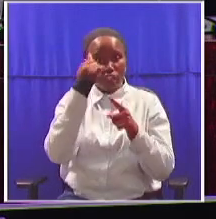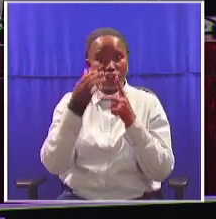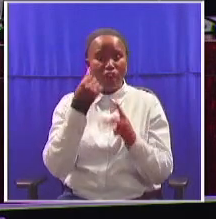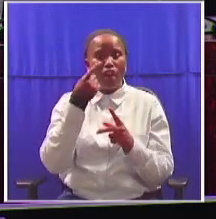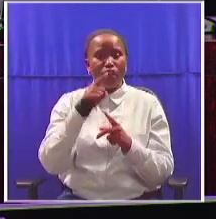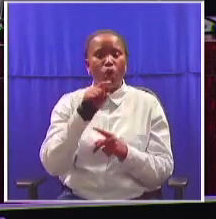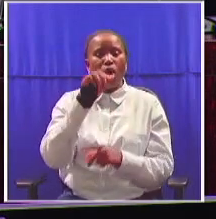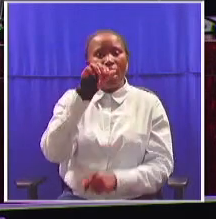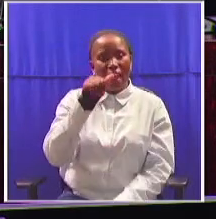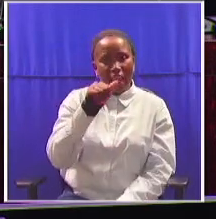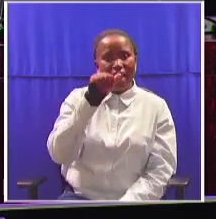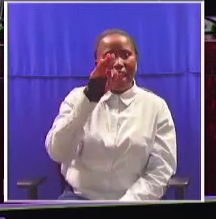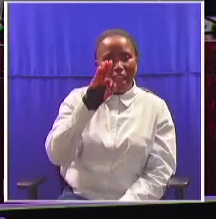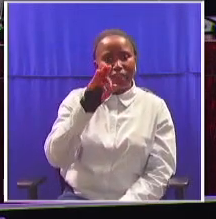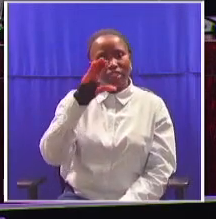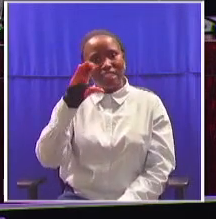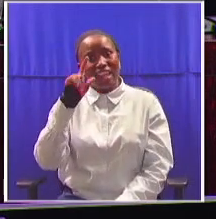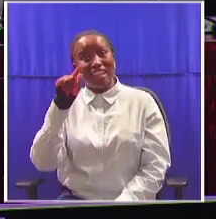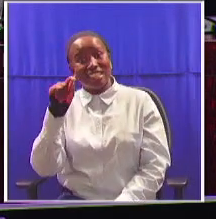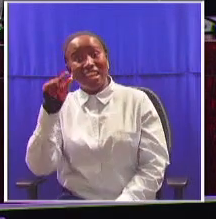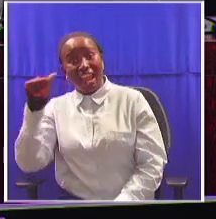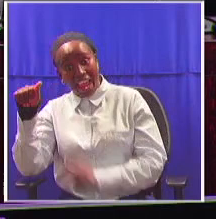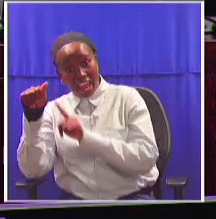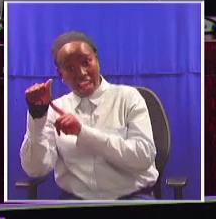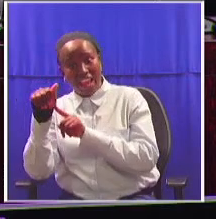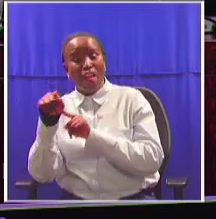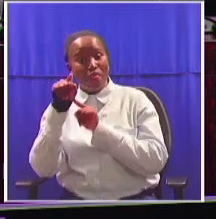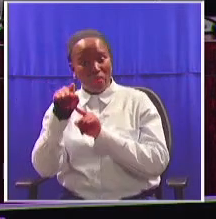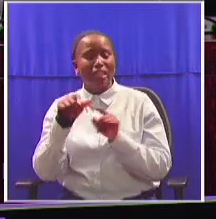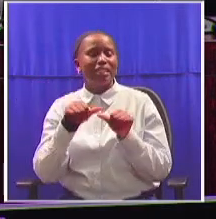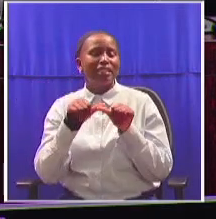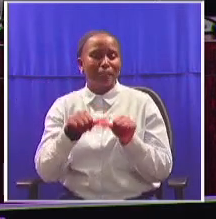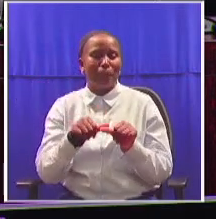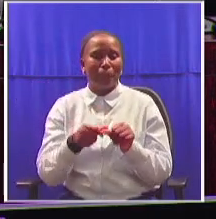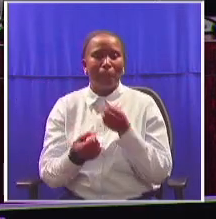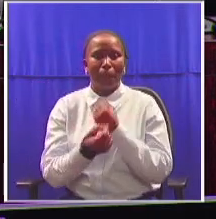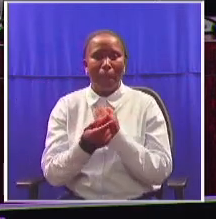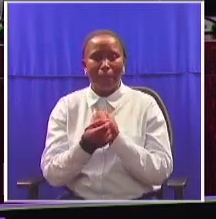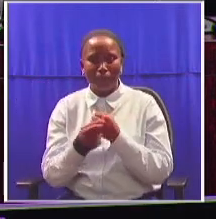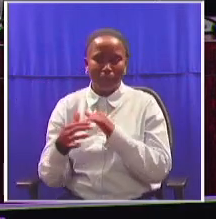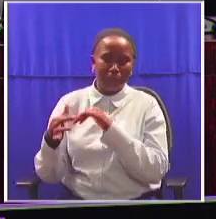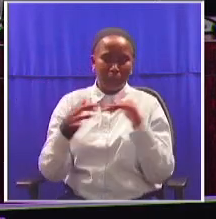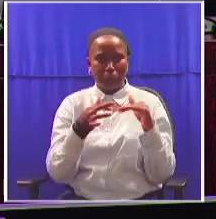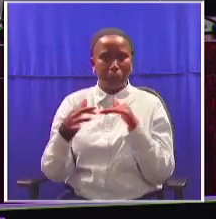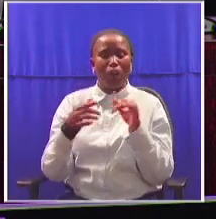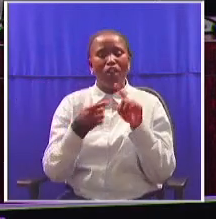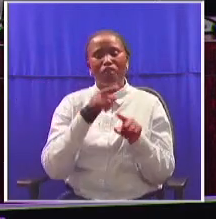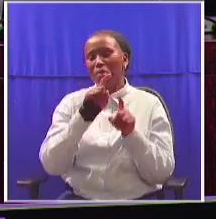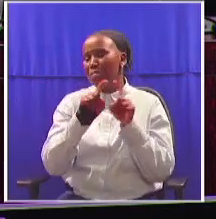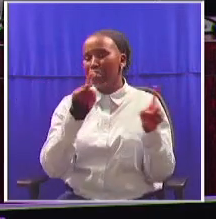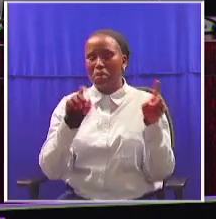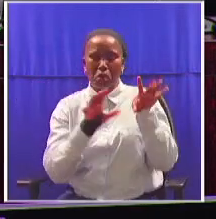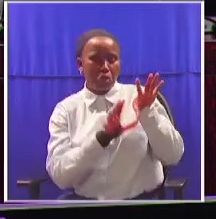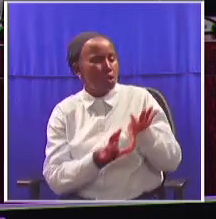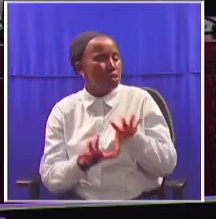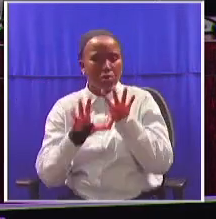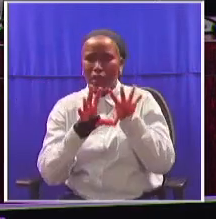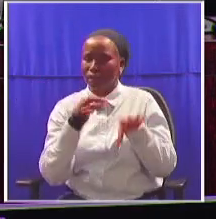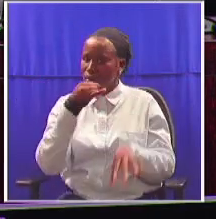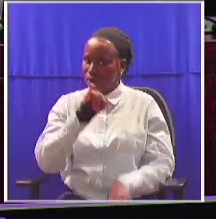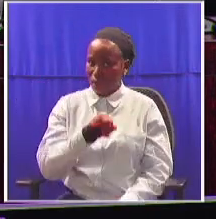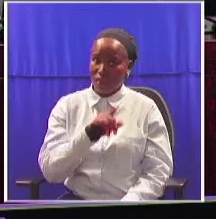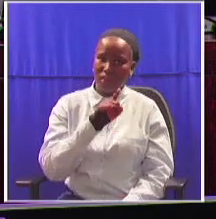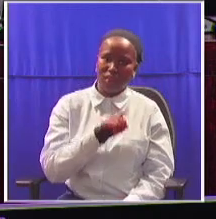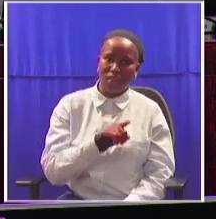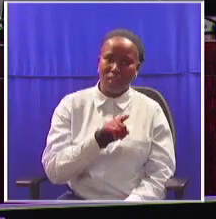AFCTA is the ongoing conflict and instability in several parts of the continent. We are